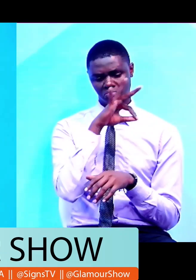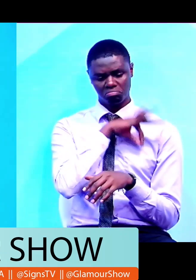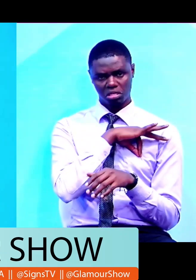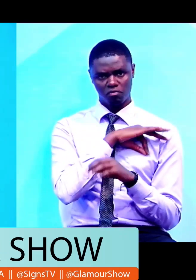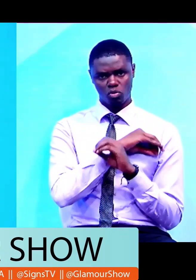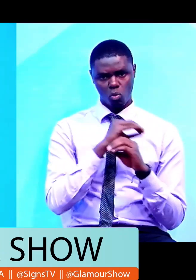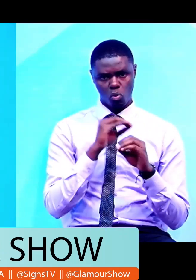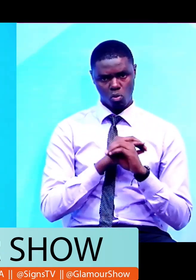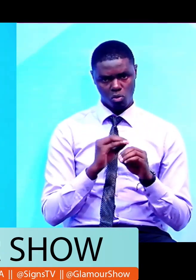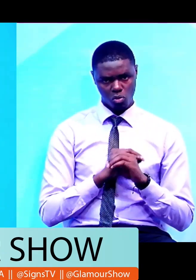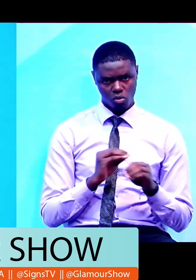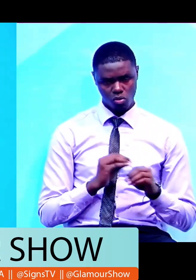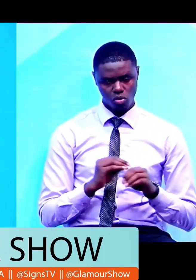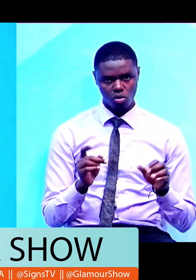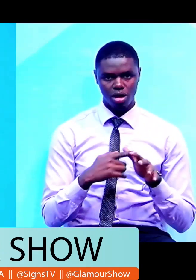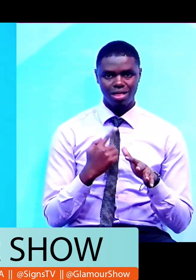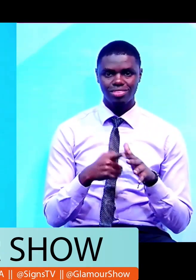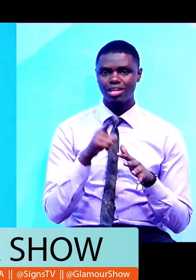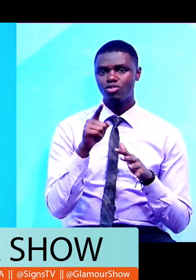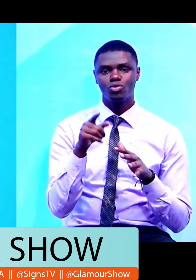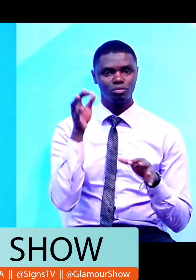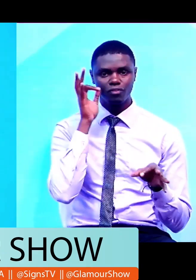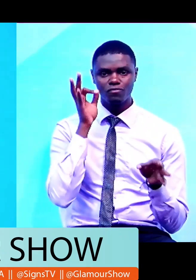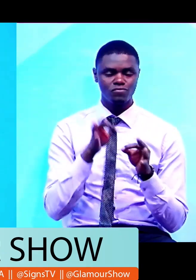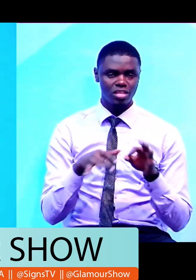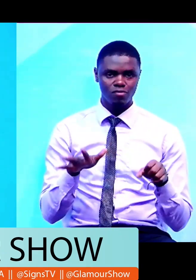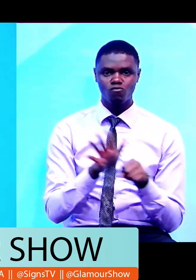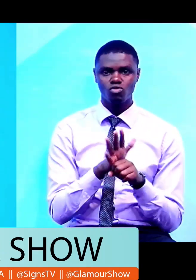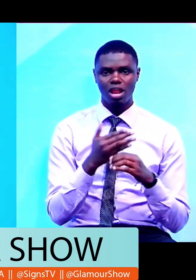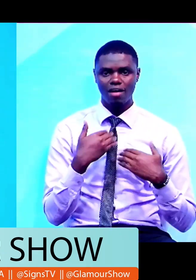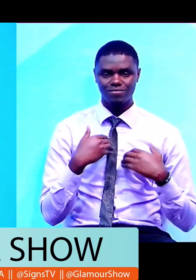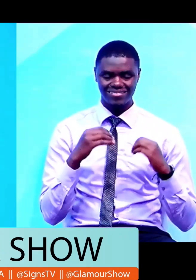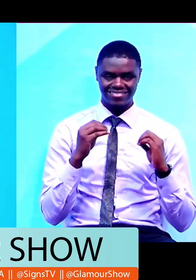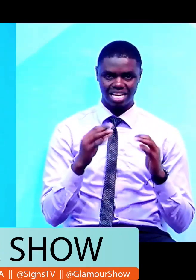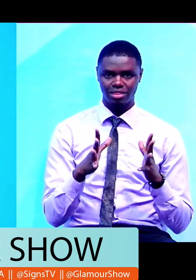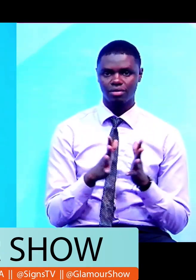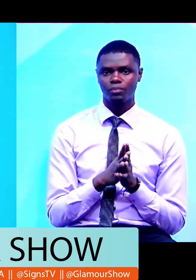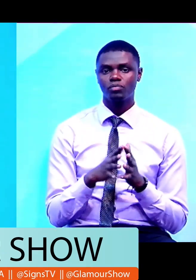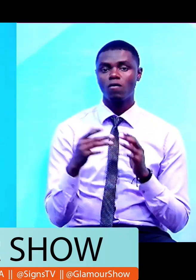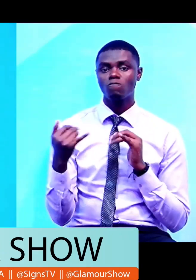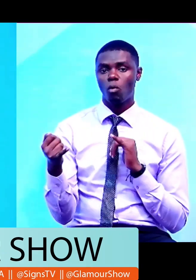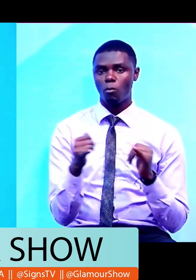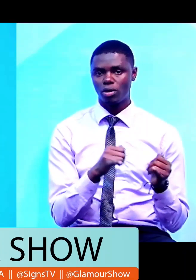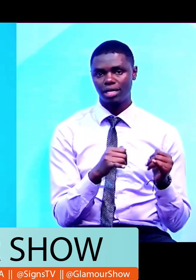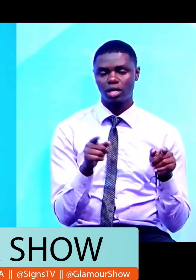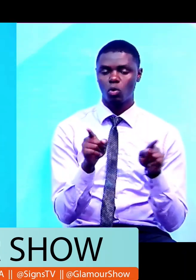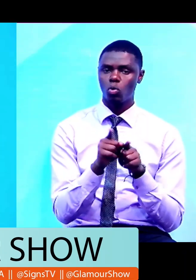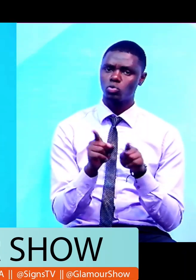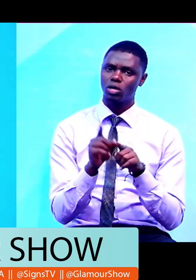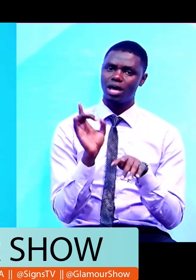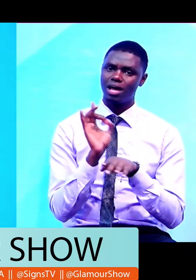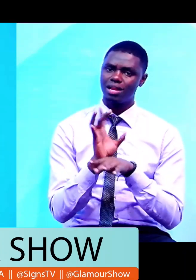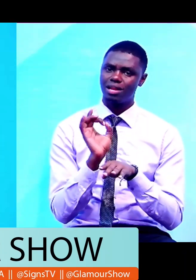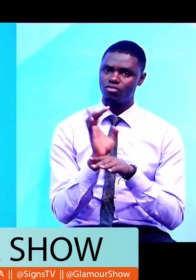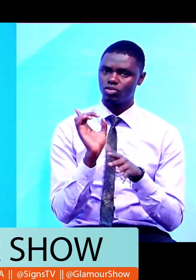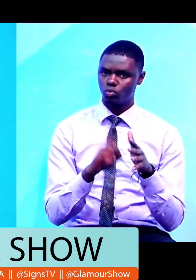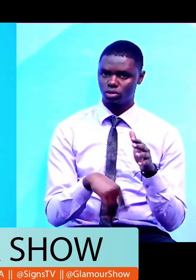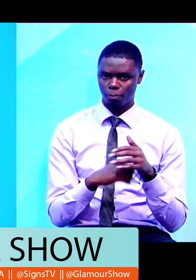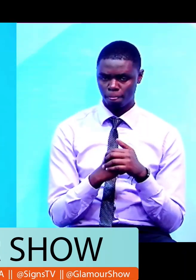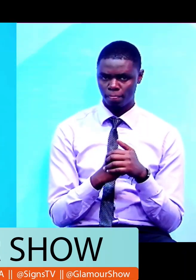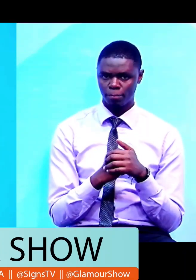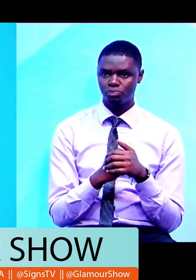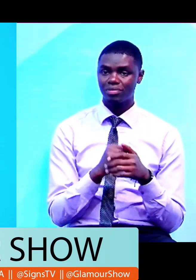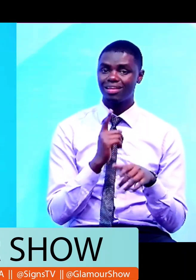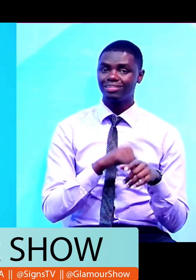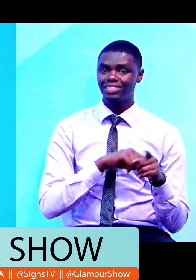want? And yet you did not take that step towards your goal. For modeling, also I'd advise, when